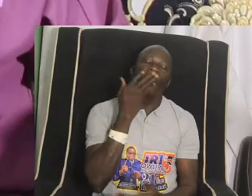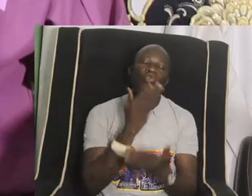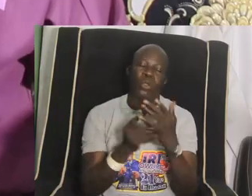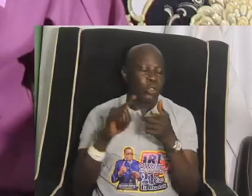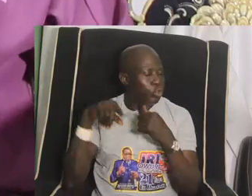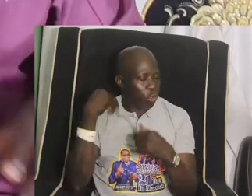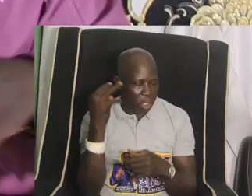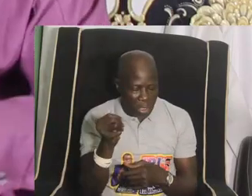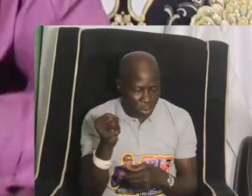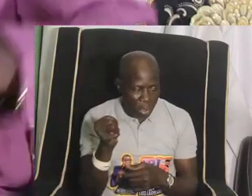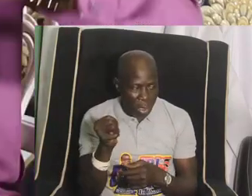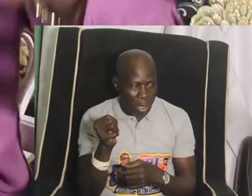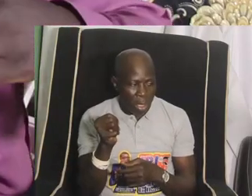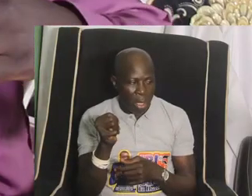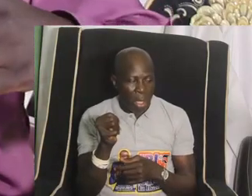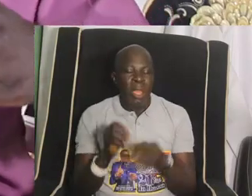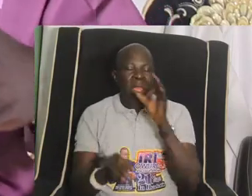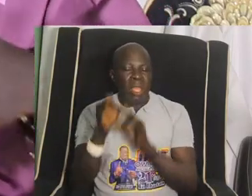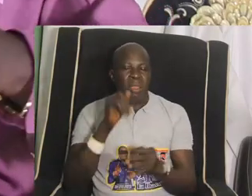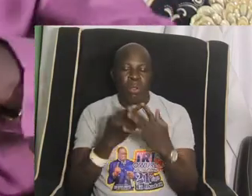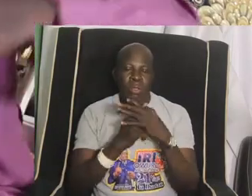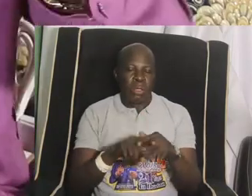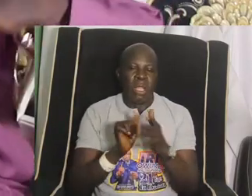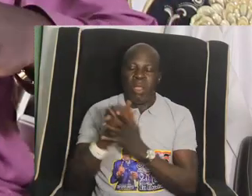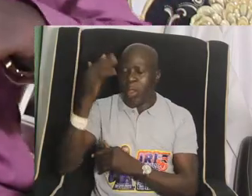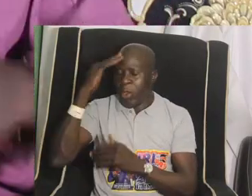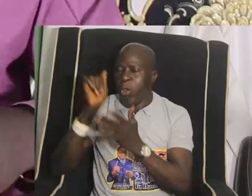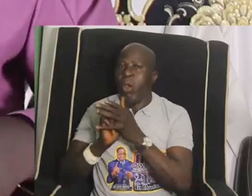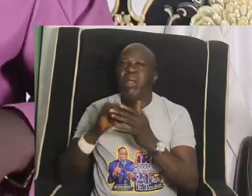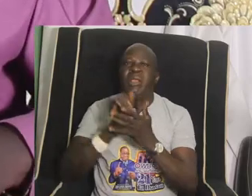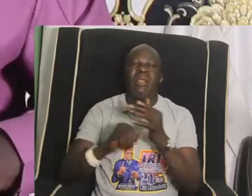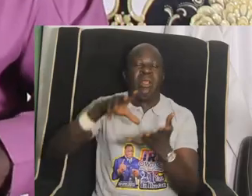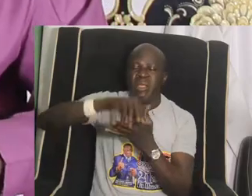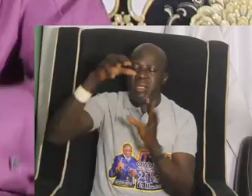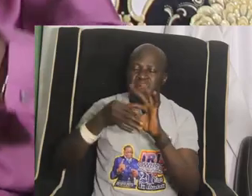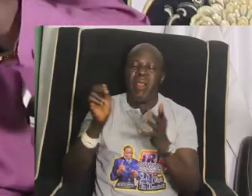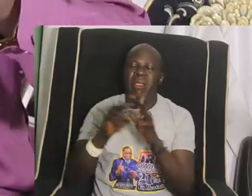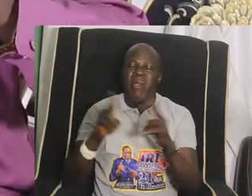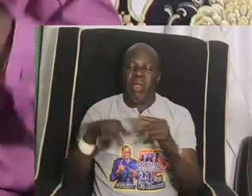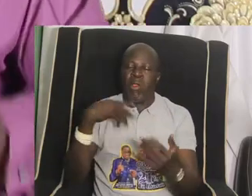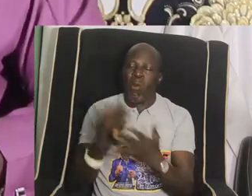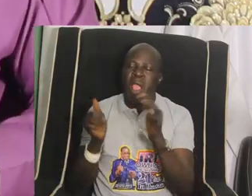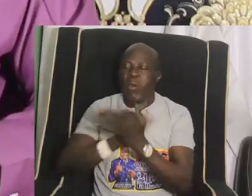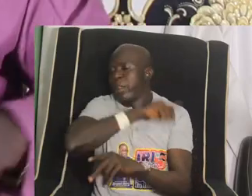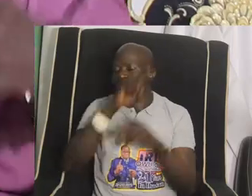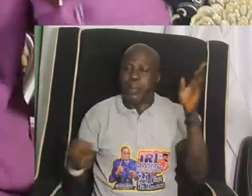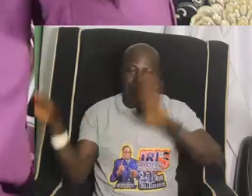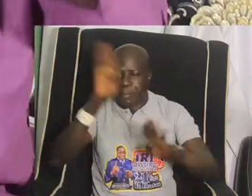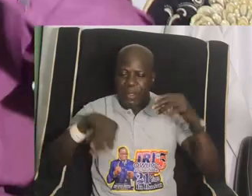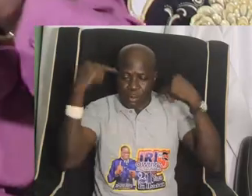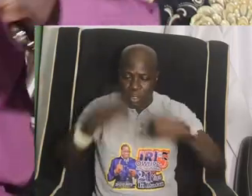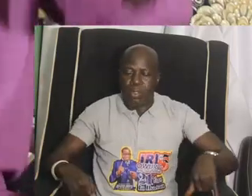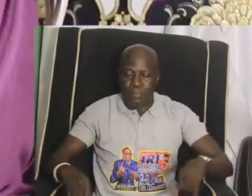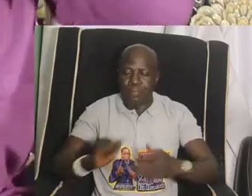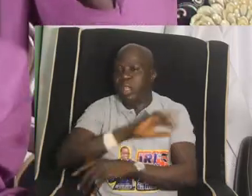word to be to be ka ite ro kala toke you start from wa pe itan ye daada the story very well but ba to bu e se but when the battle was